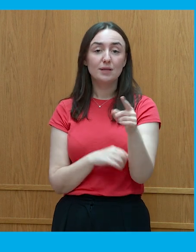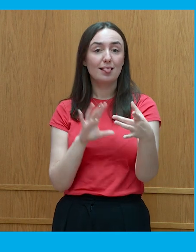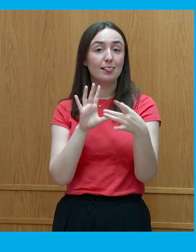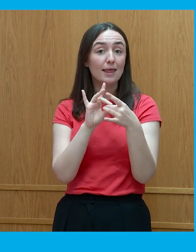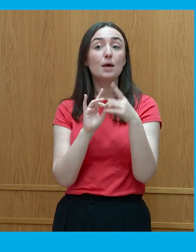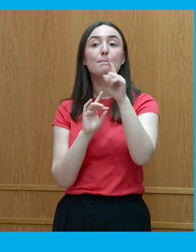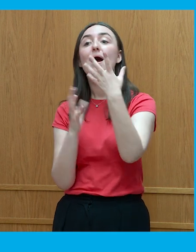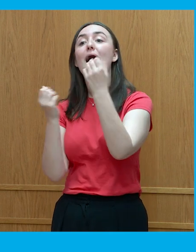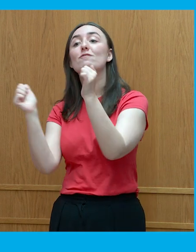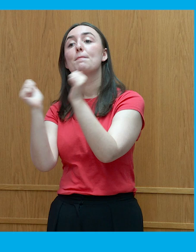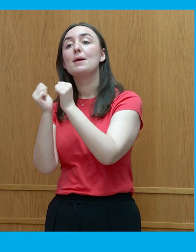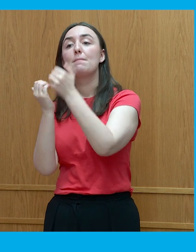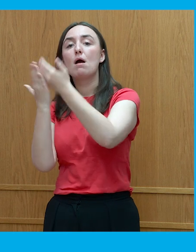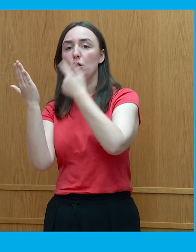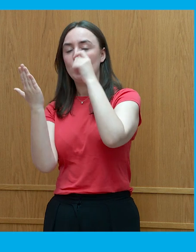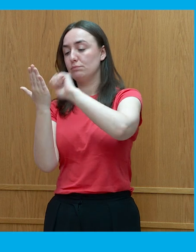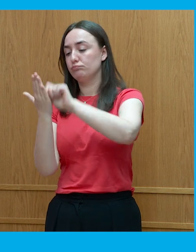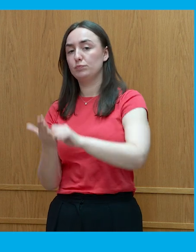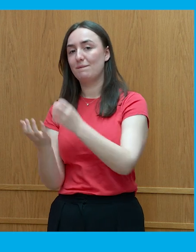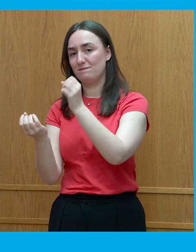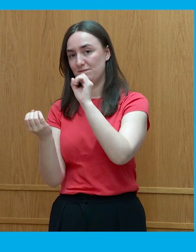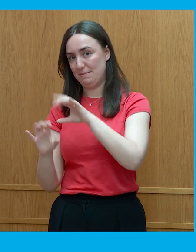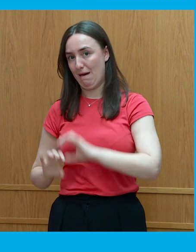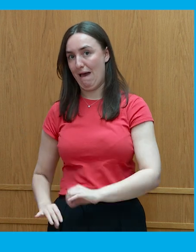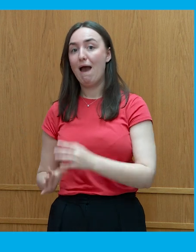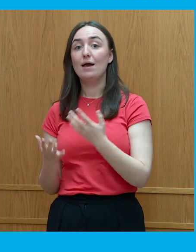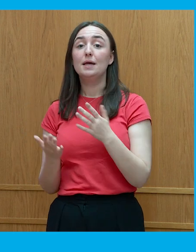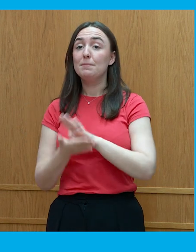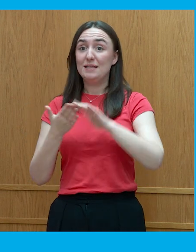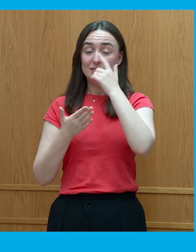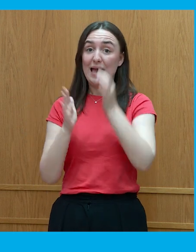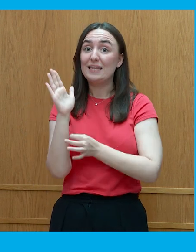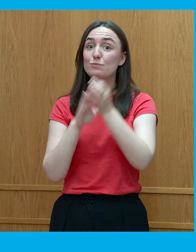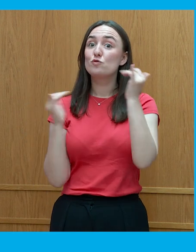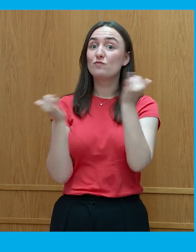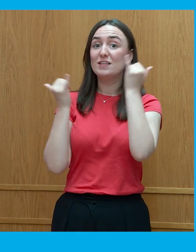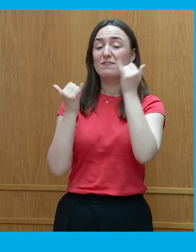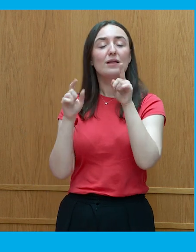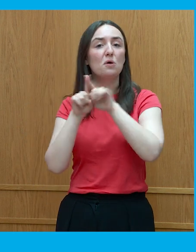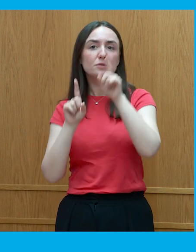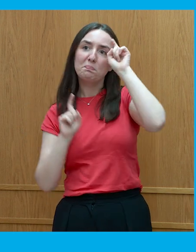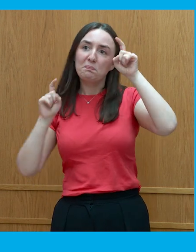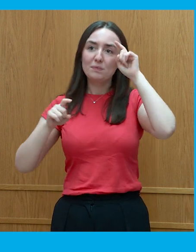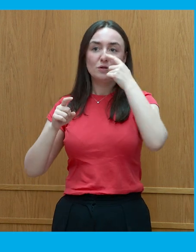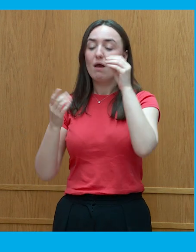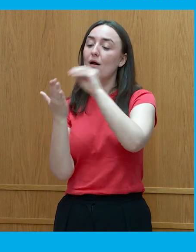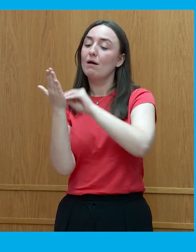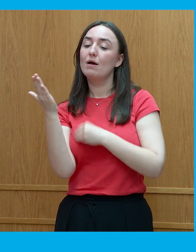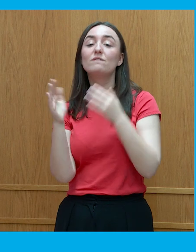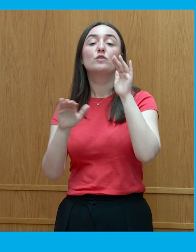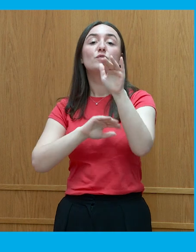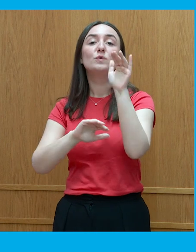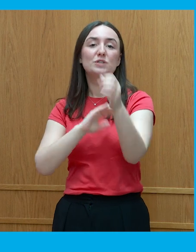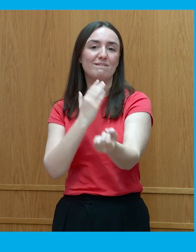It helps us improve the festival, take on board your comments and suggestions for topics or themes for discussion for